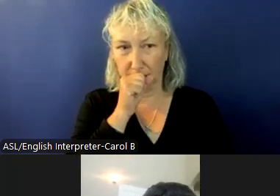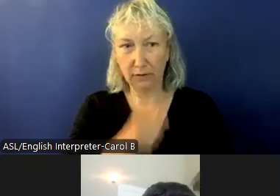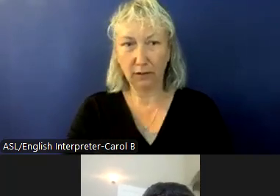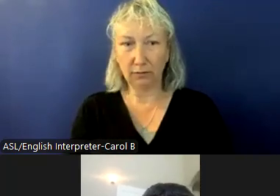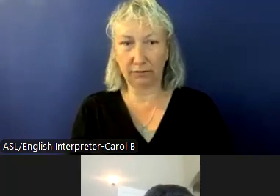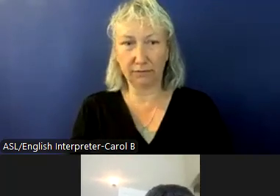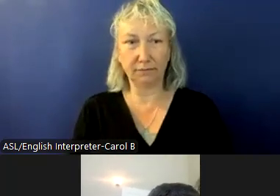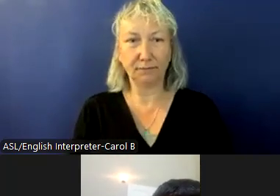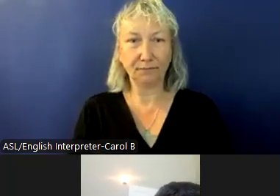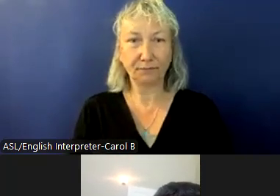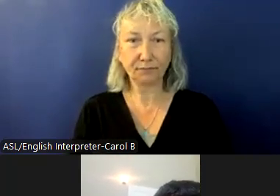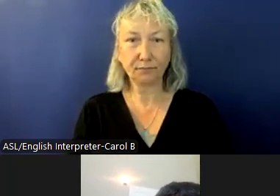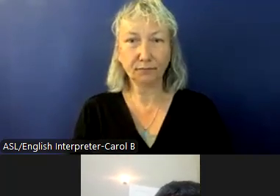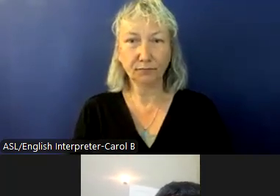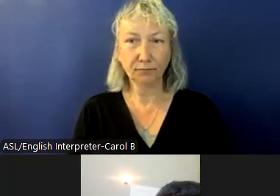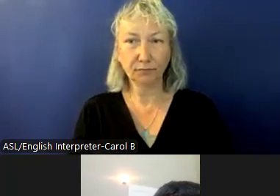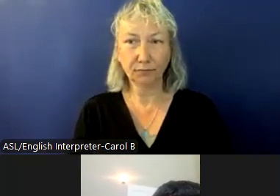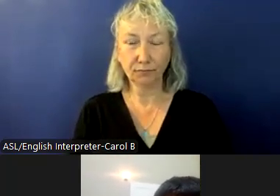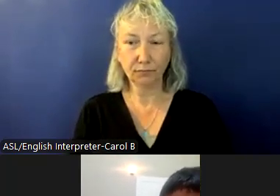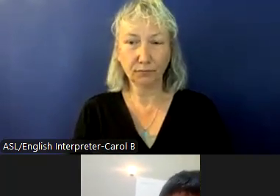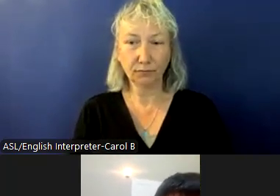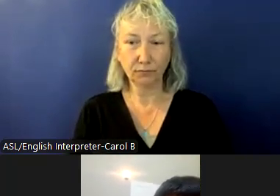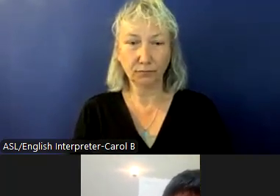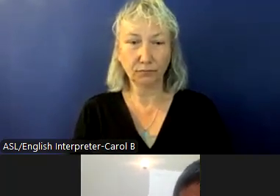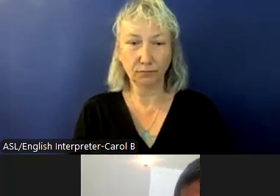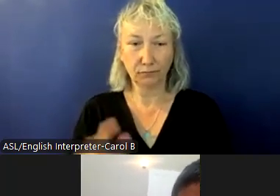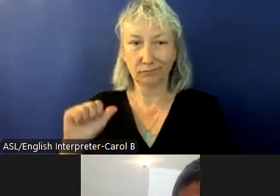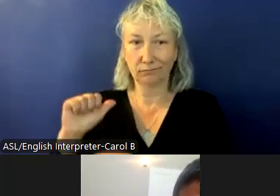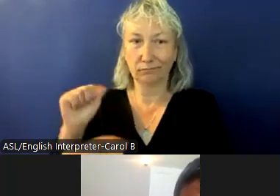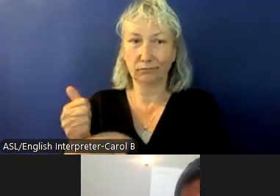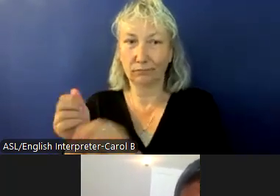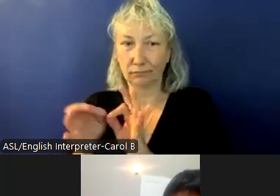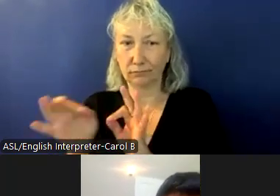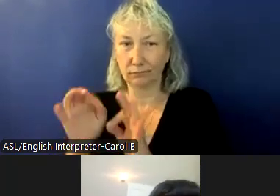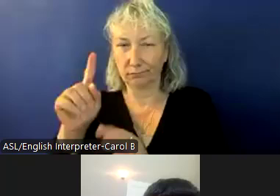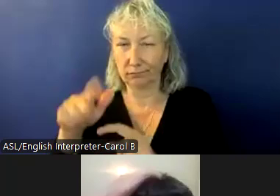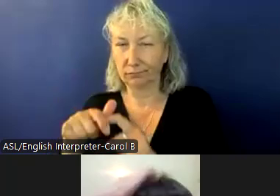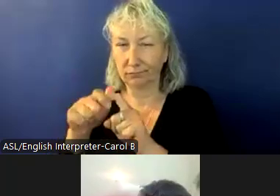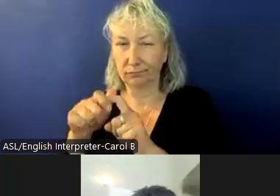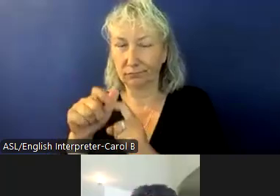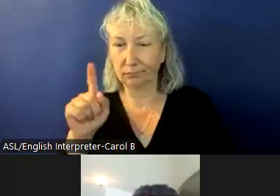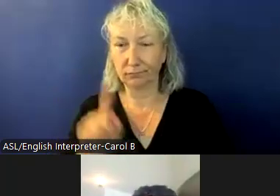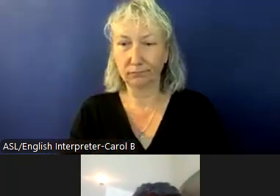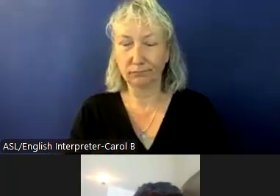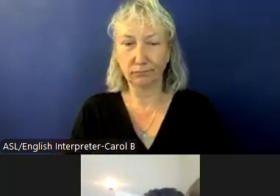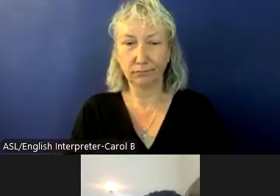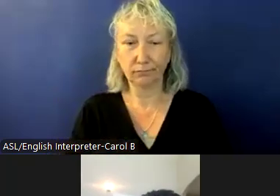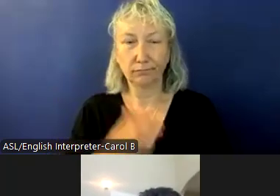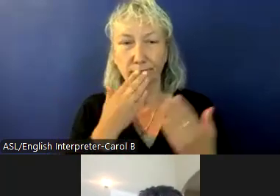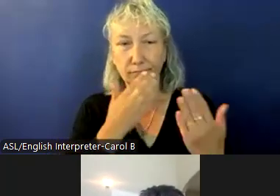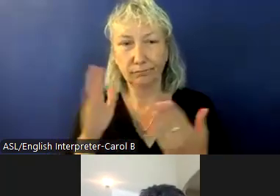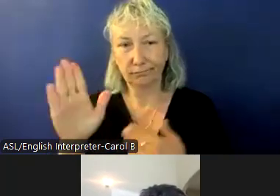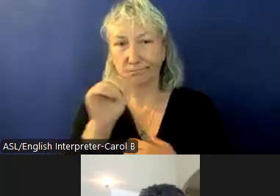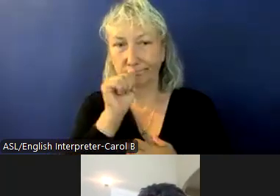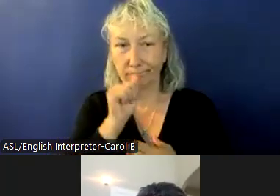assigned. We're going to wait to get our link, and then we will get started. Thank you so much for your patience.